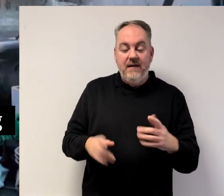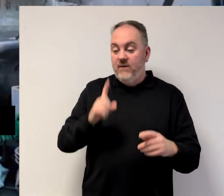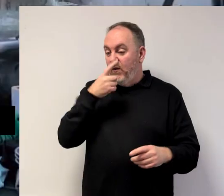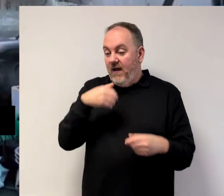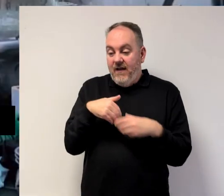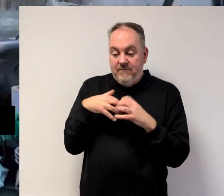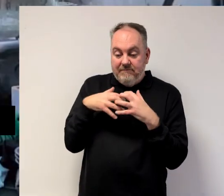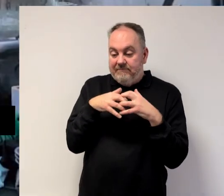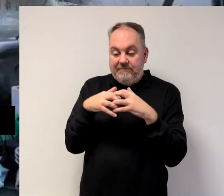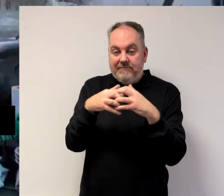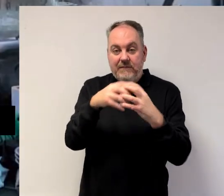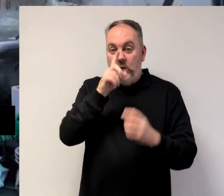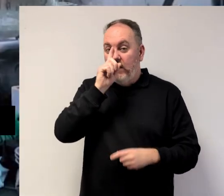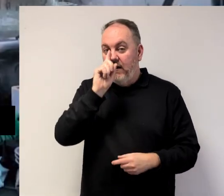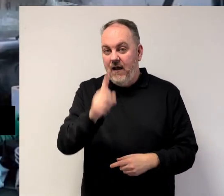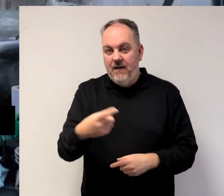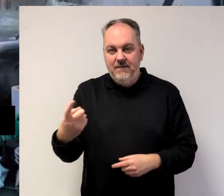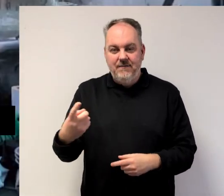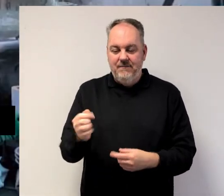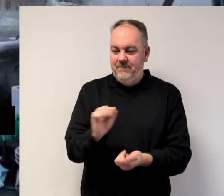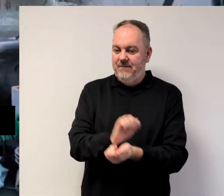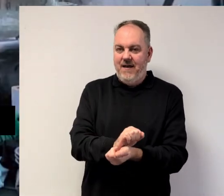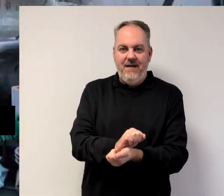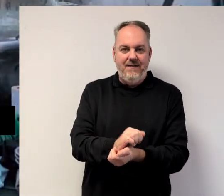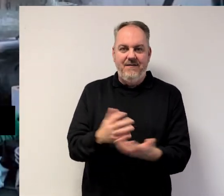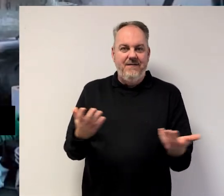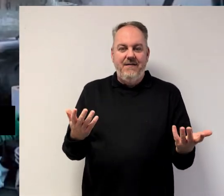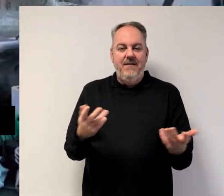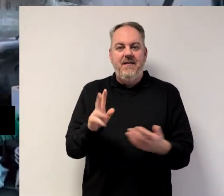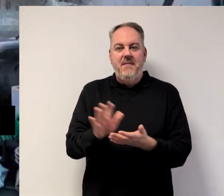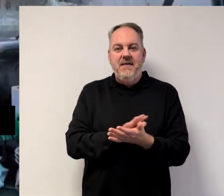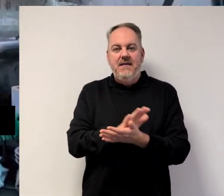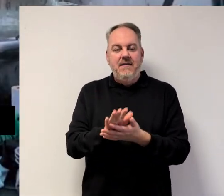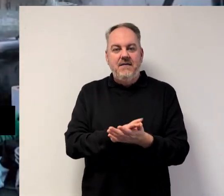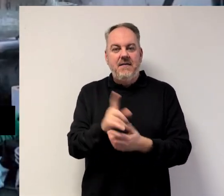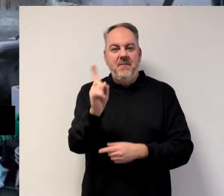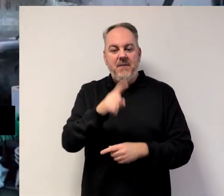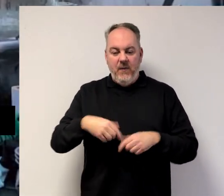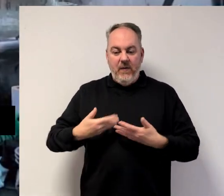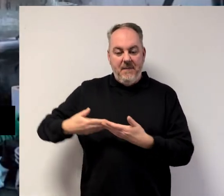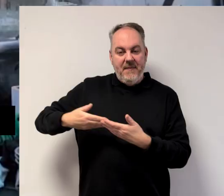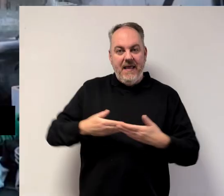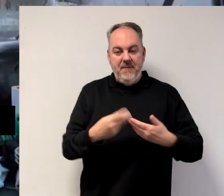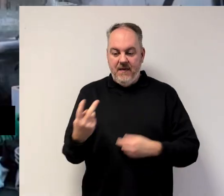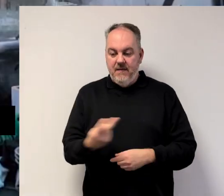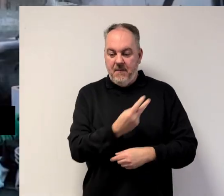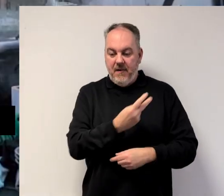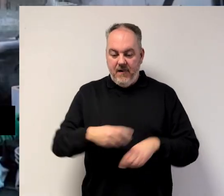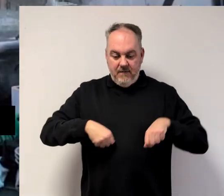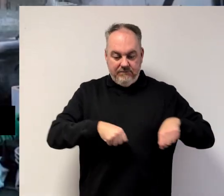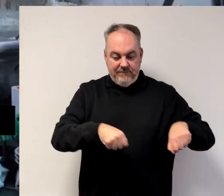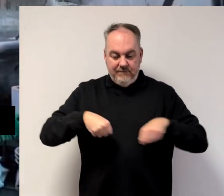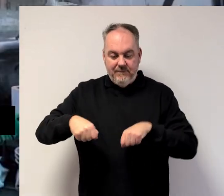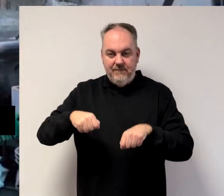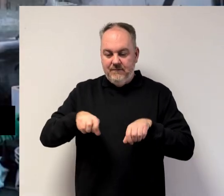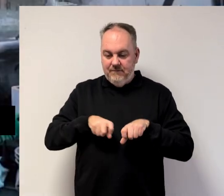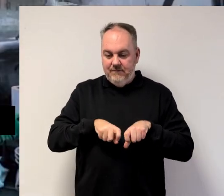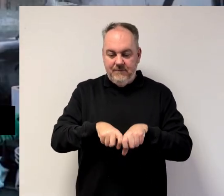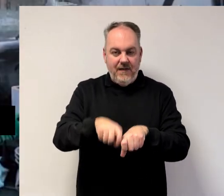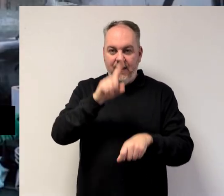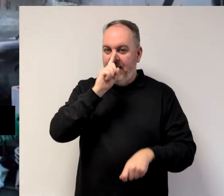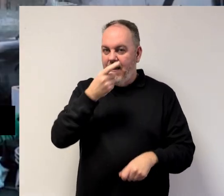not going to get a double buggy, you're not going to get a wheelchair, you're not going to get a Zimmer if you can't get a wheelbarrow